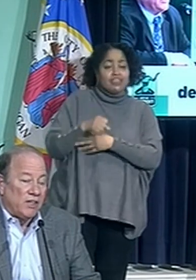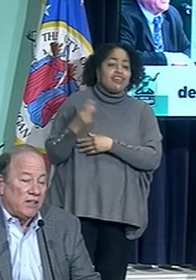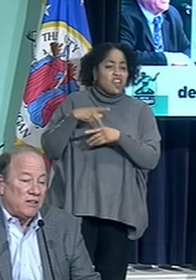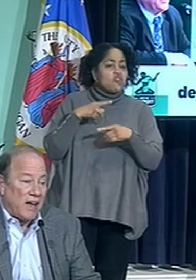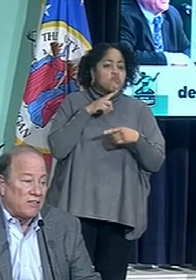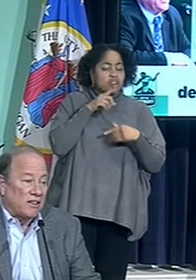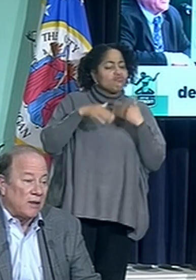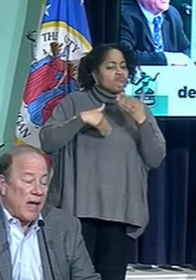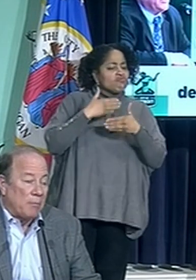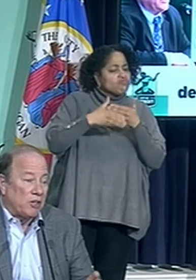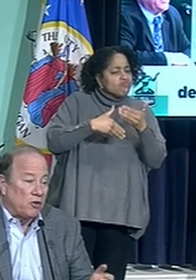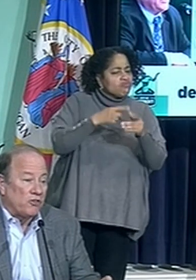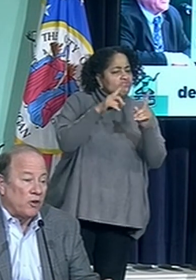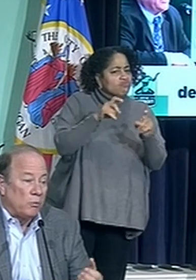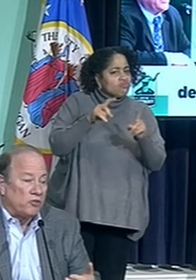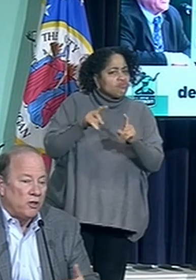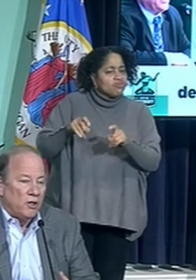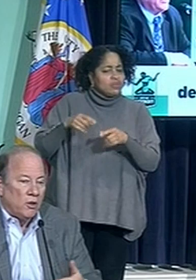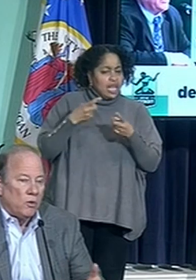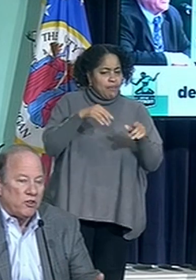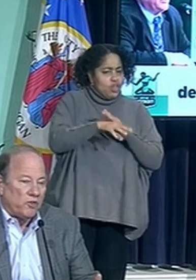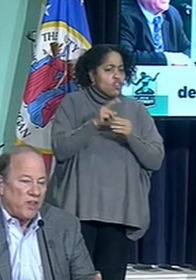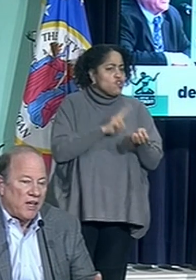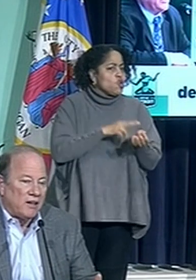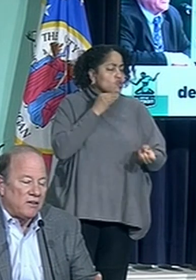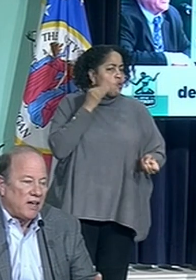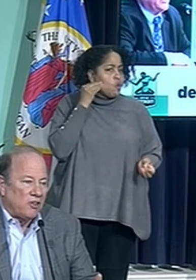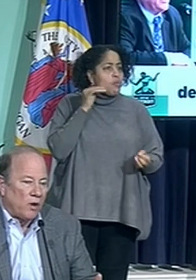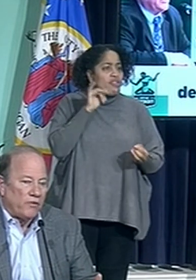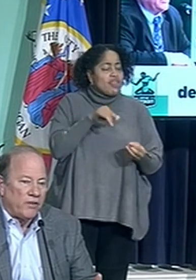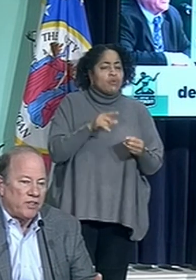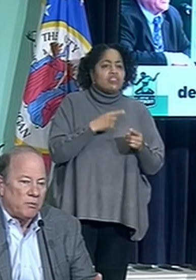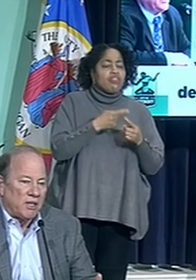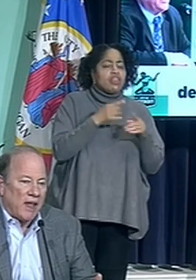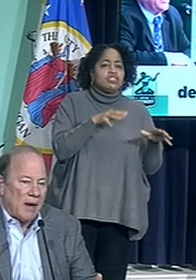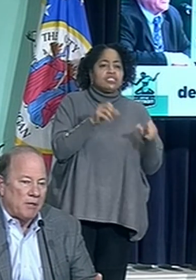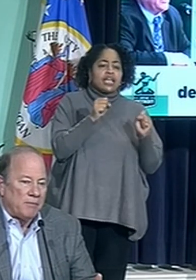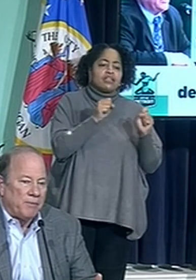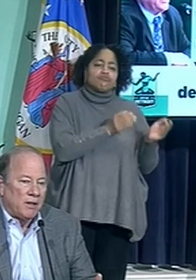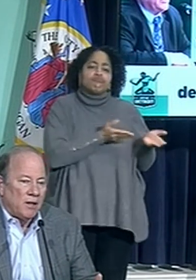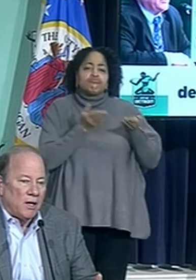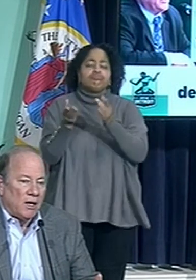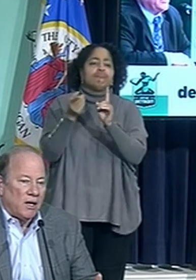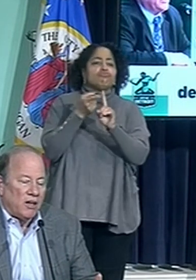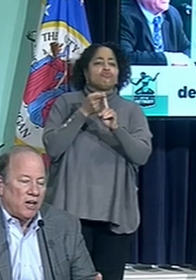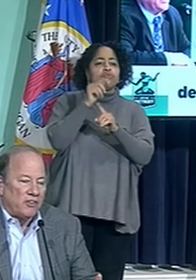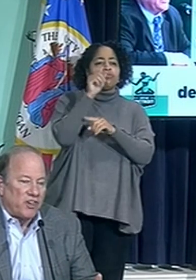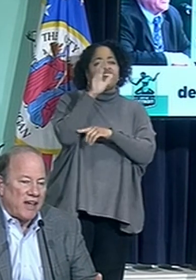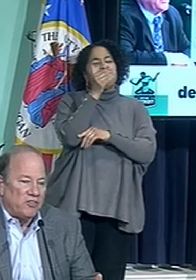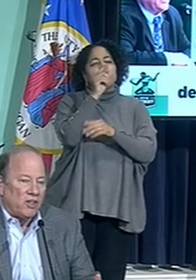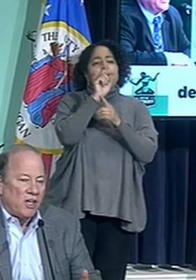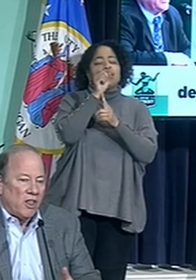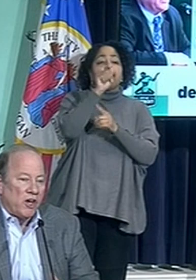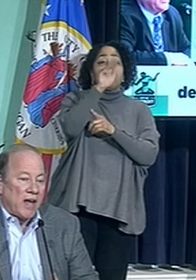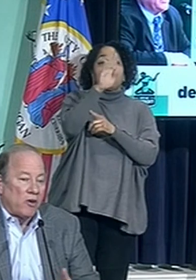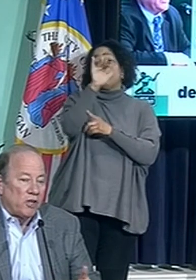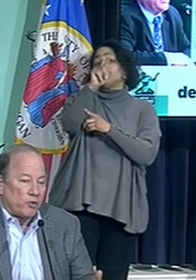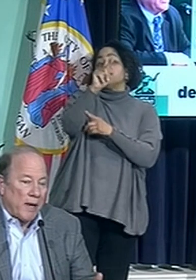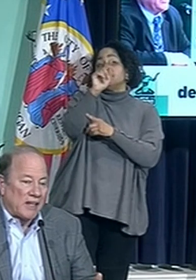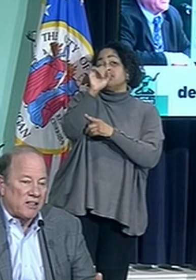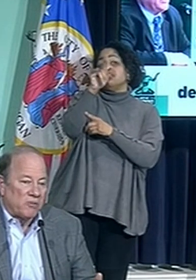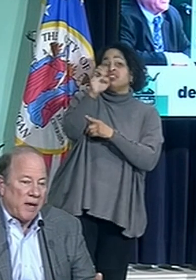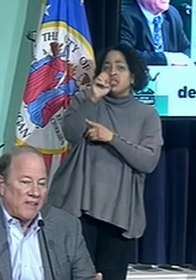the testing that happened at the nursing homes, which was then taken to our 15-minute Abbott sites. They're now